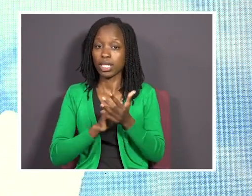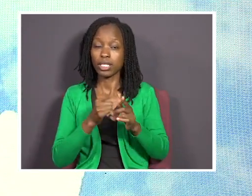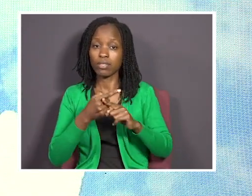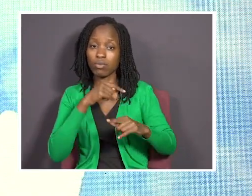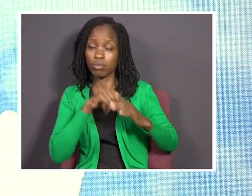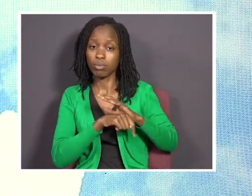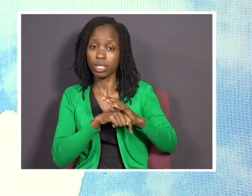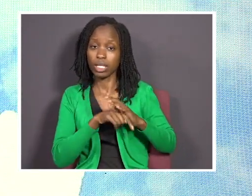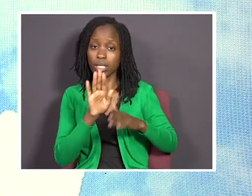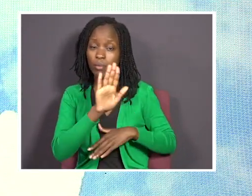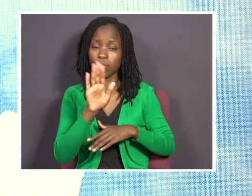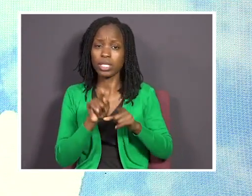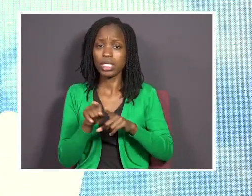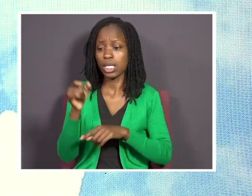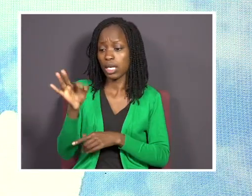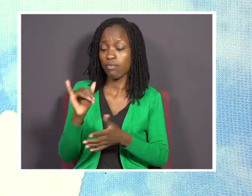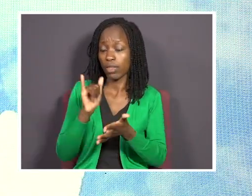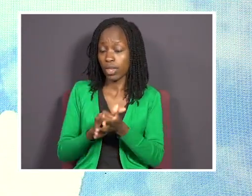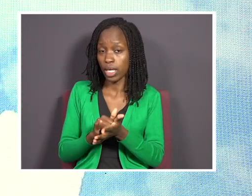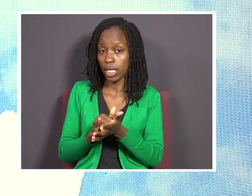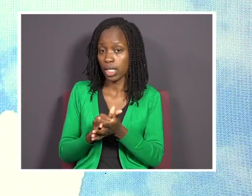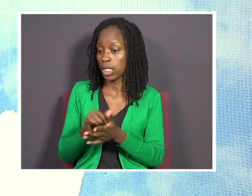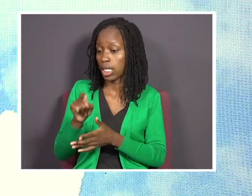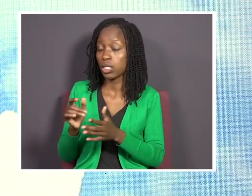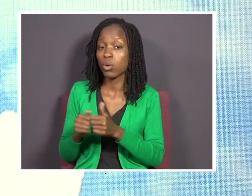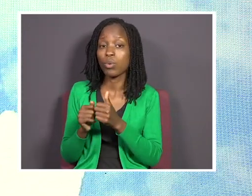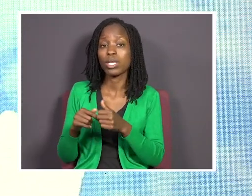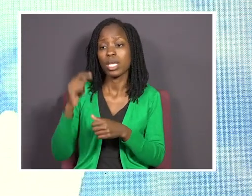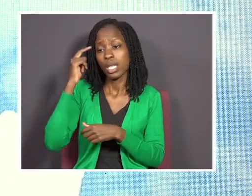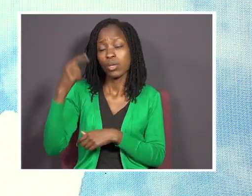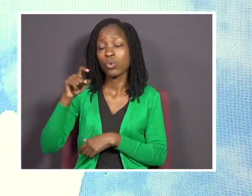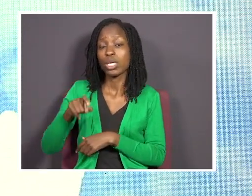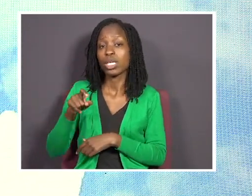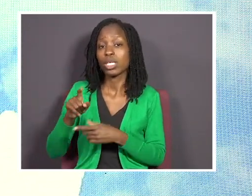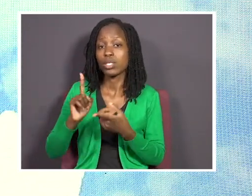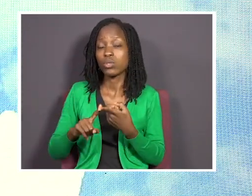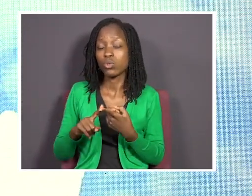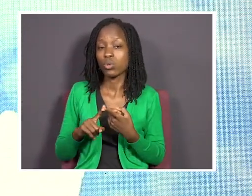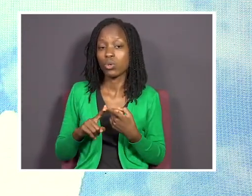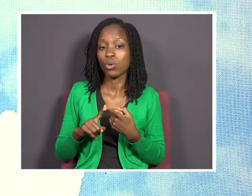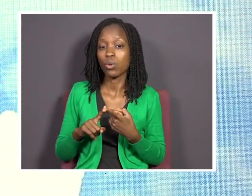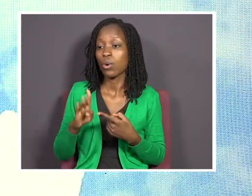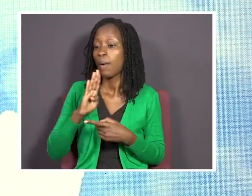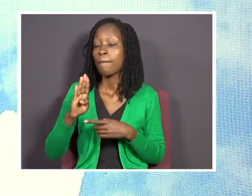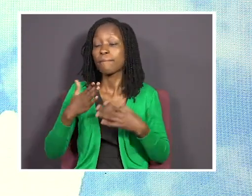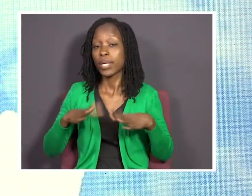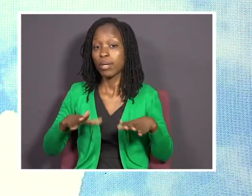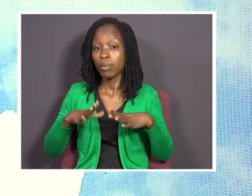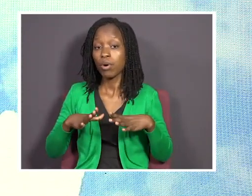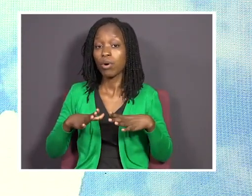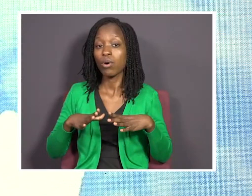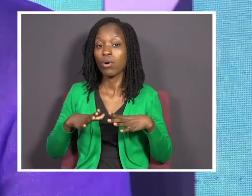within. And if that is going to be the case, I think we will be required to be men and women of